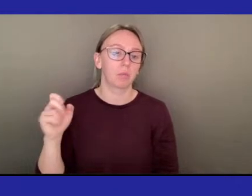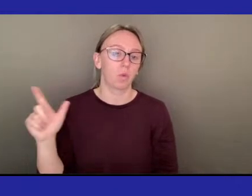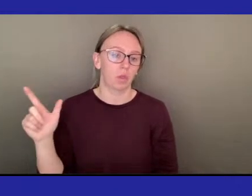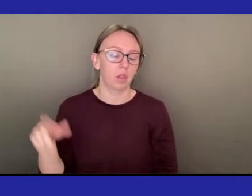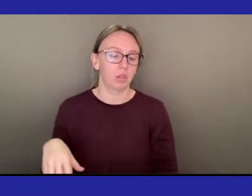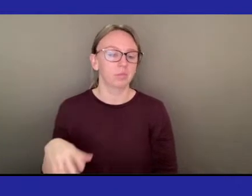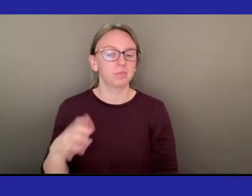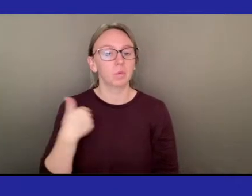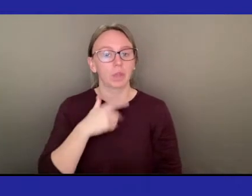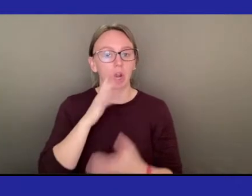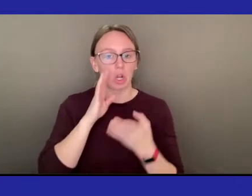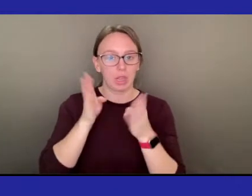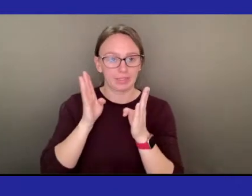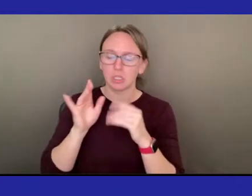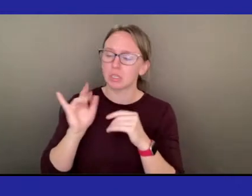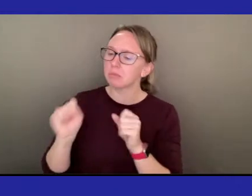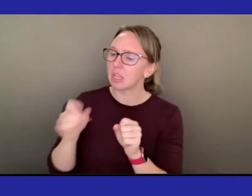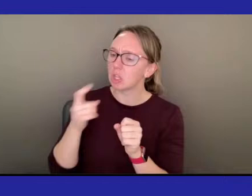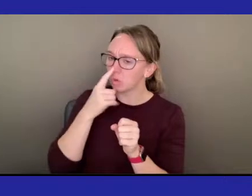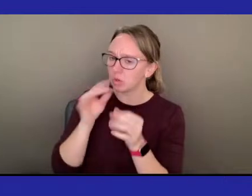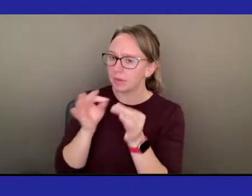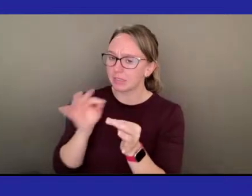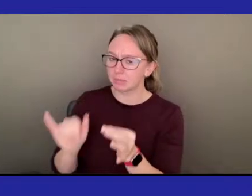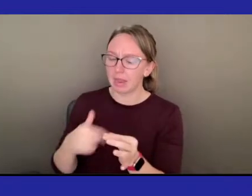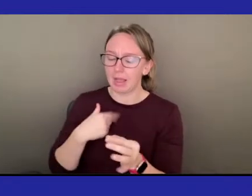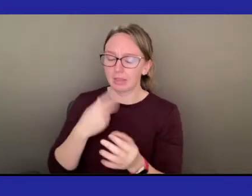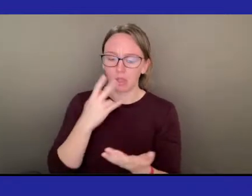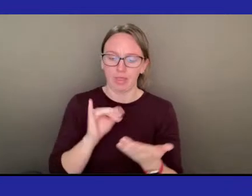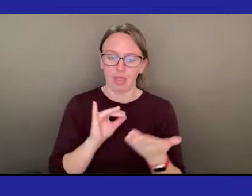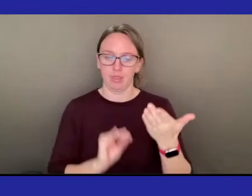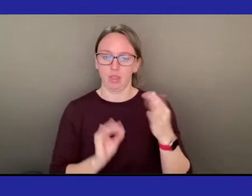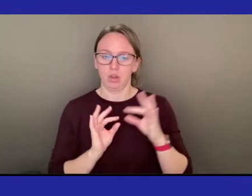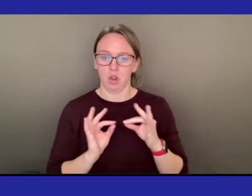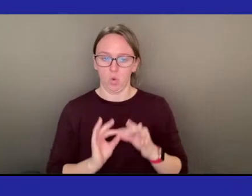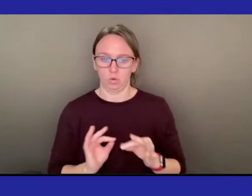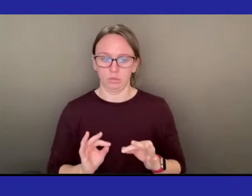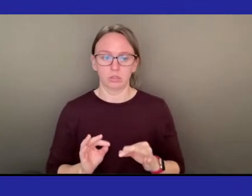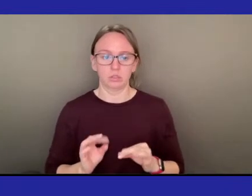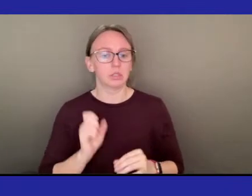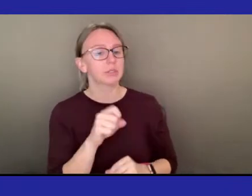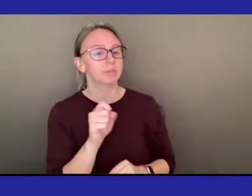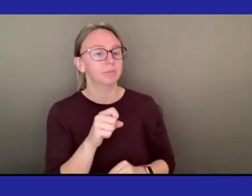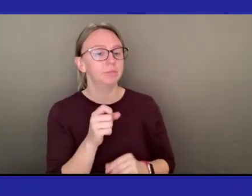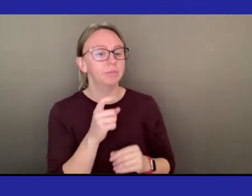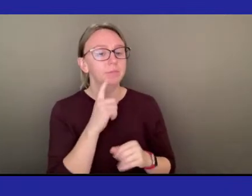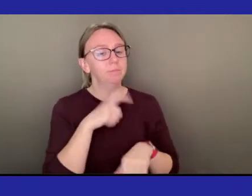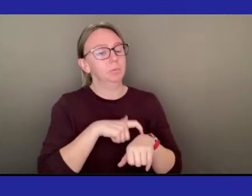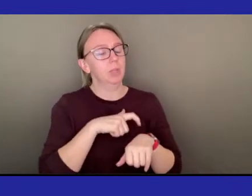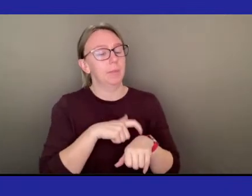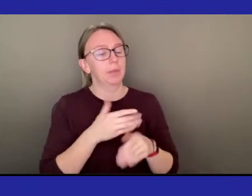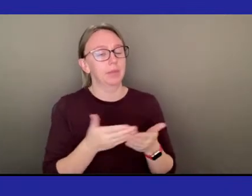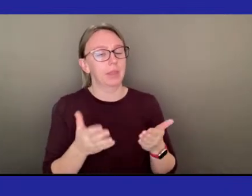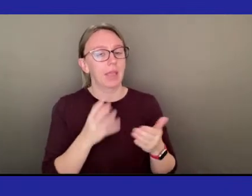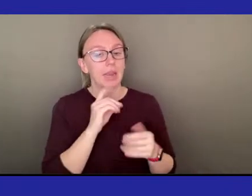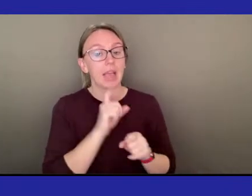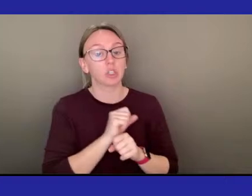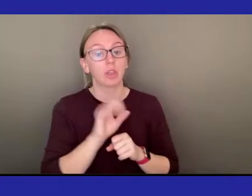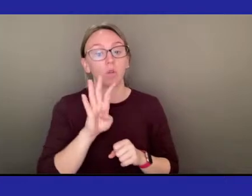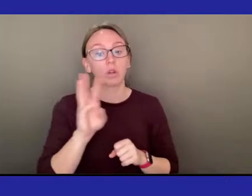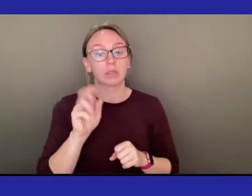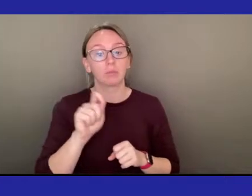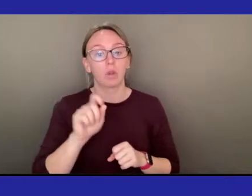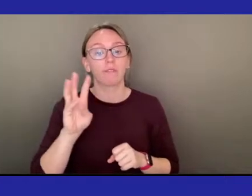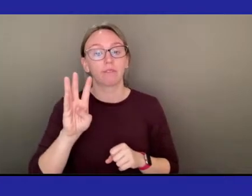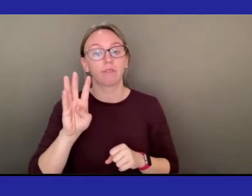attention to Are you that. able to explain that? I saw that in Yeah. the footnote. Yeah, I mean, I think it's a bit of a timing thing, and actually the 46.4% was almost a little